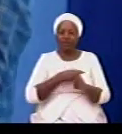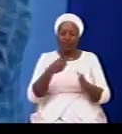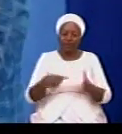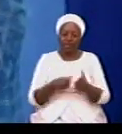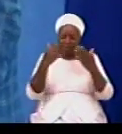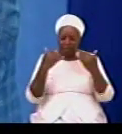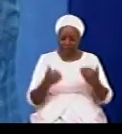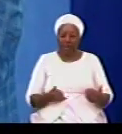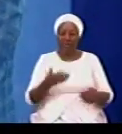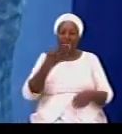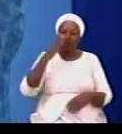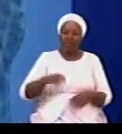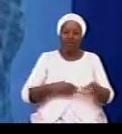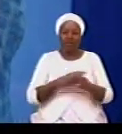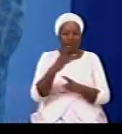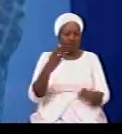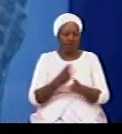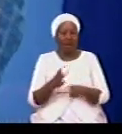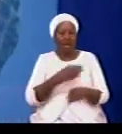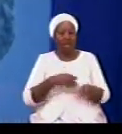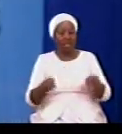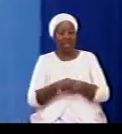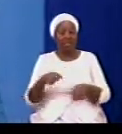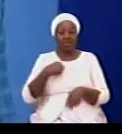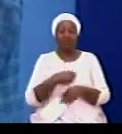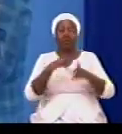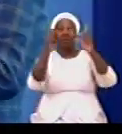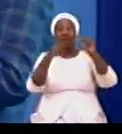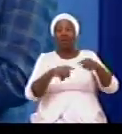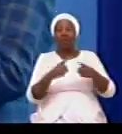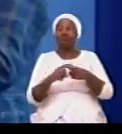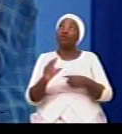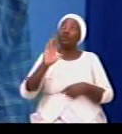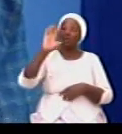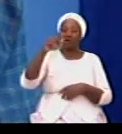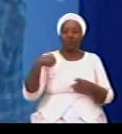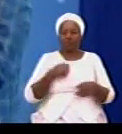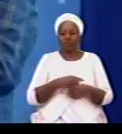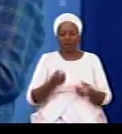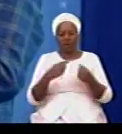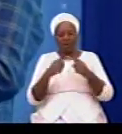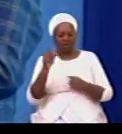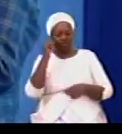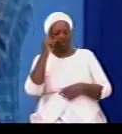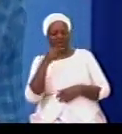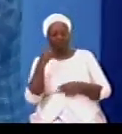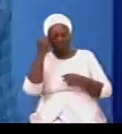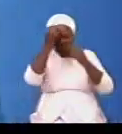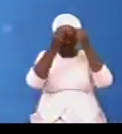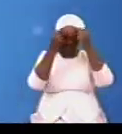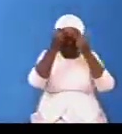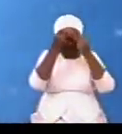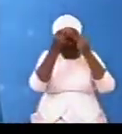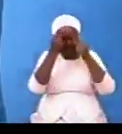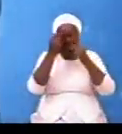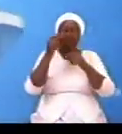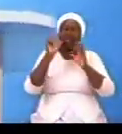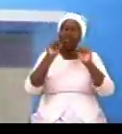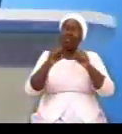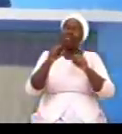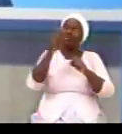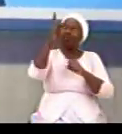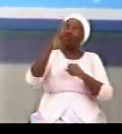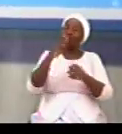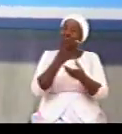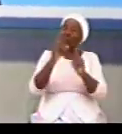we're not wondering, will he deliver? Will he not deliver? Will he save? Will he not save? Will he forgive? Will he not forgive? He